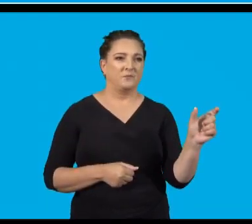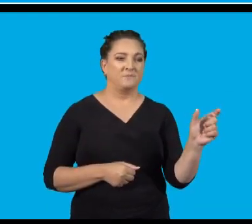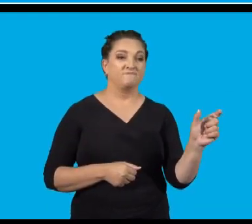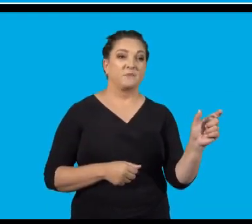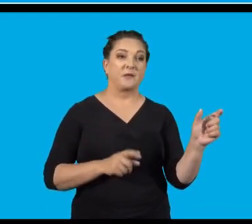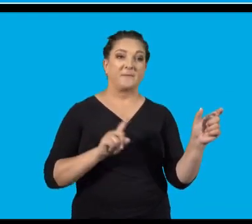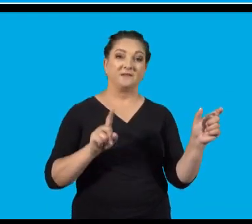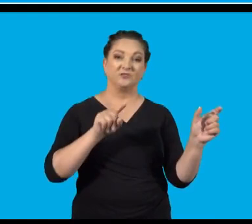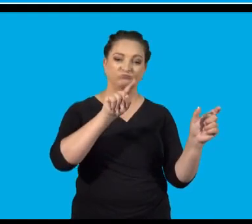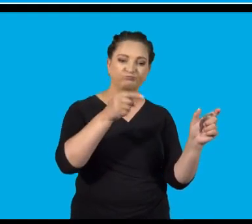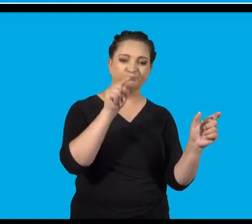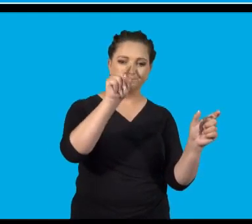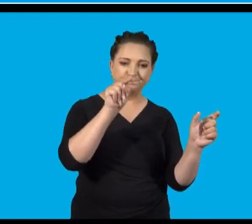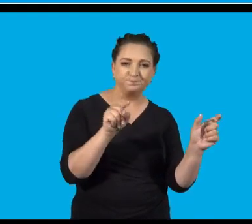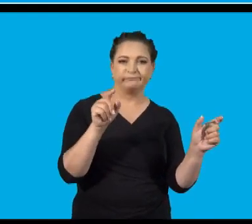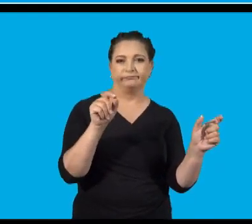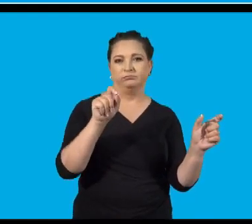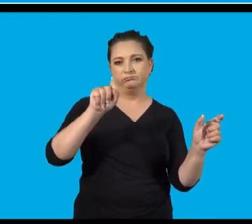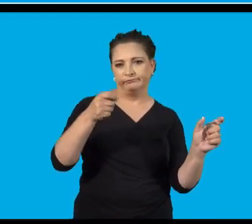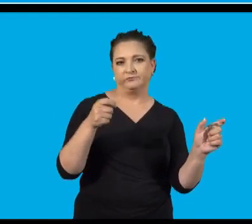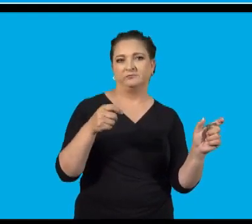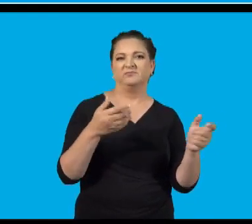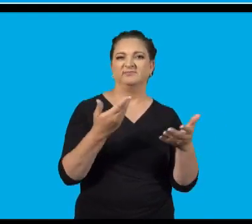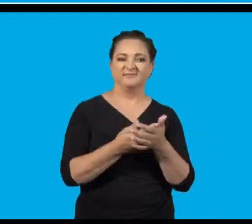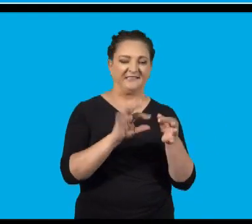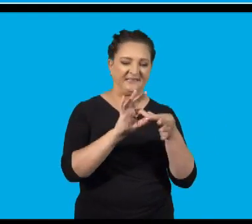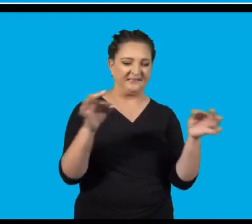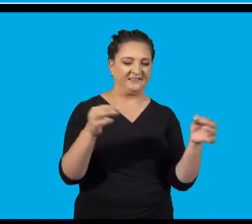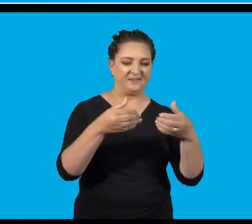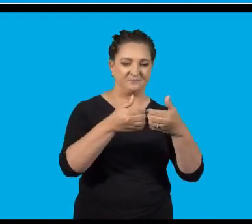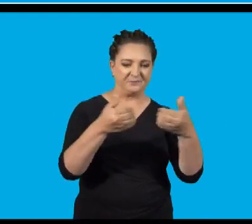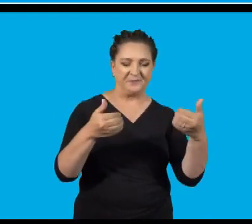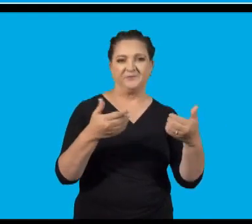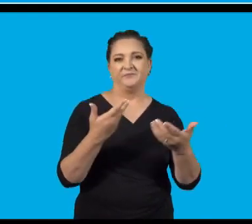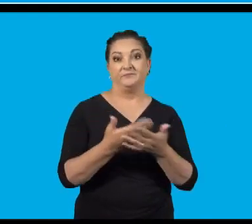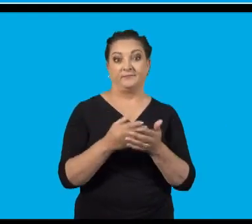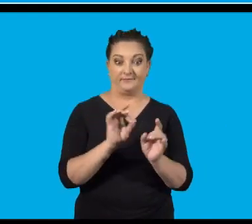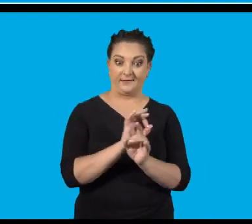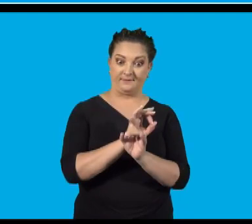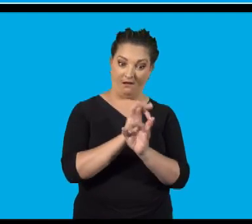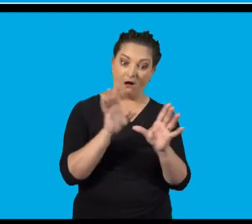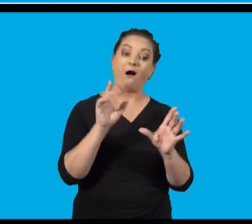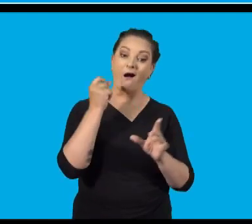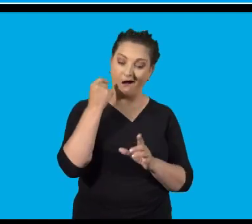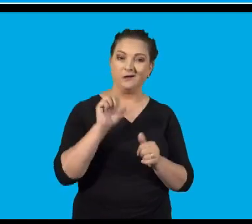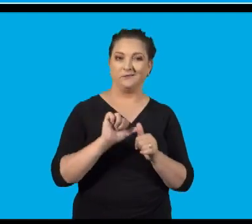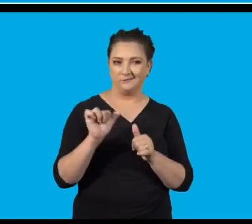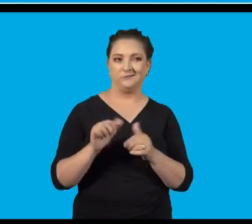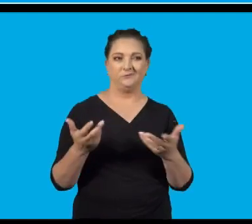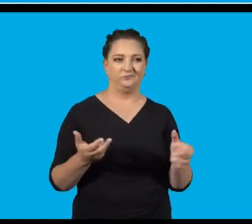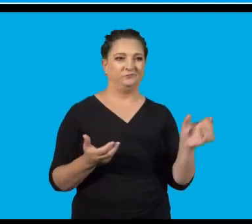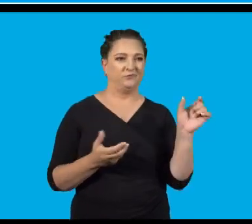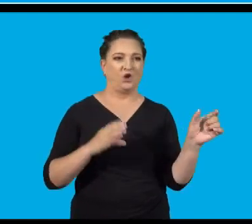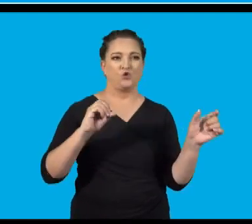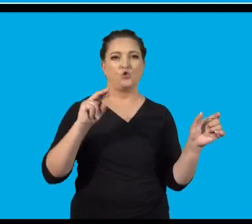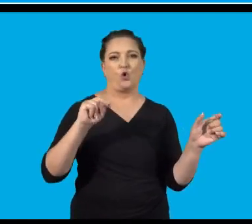Punctuation, remember how we applied the rules of punctuation for separating sentences in order to clarify meaning. We also looked